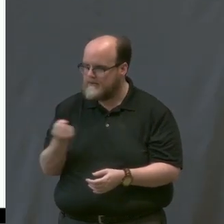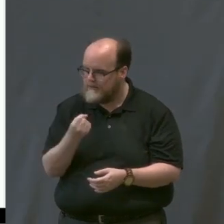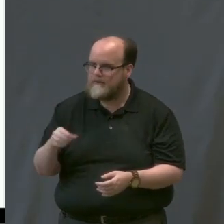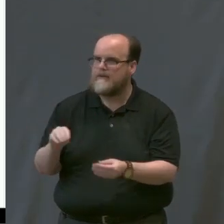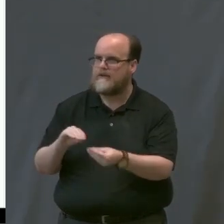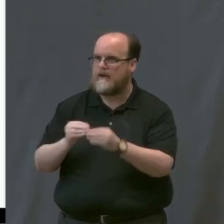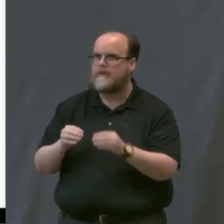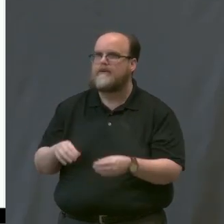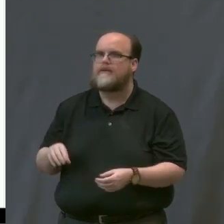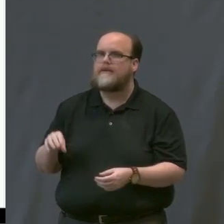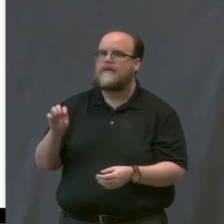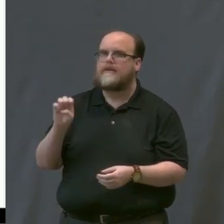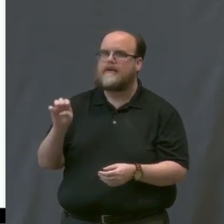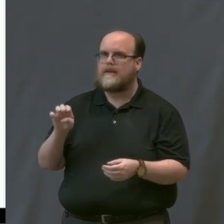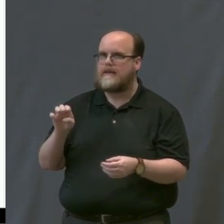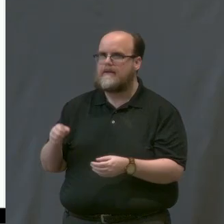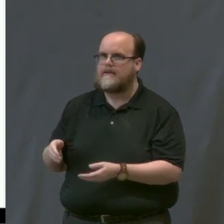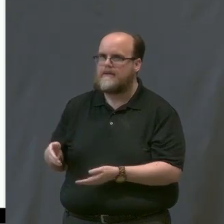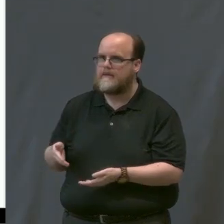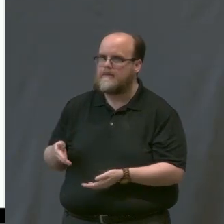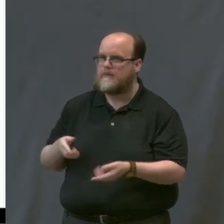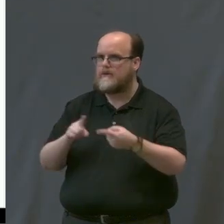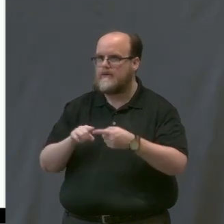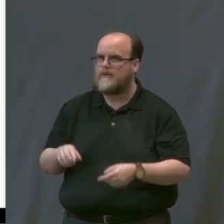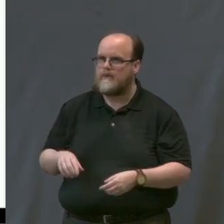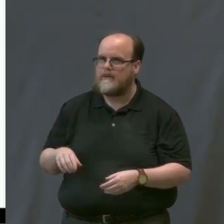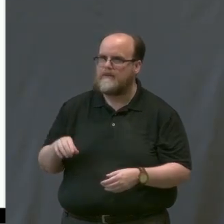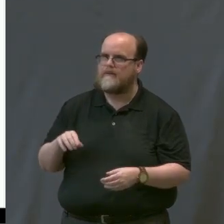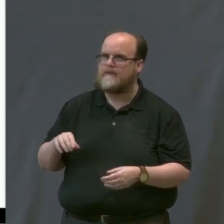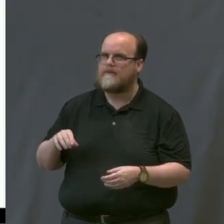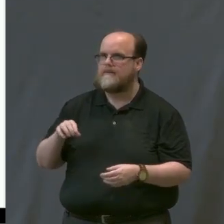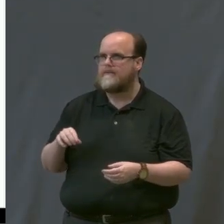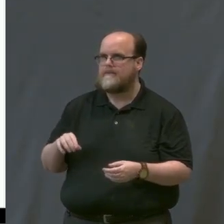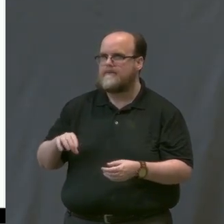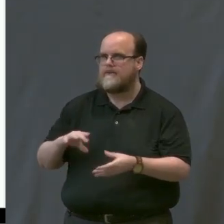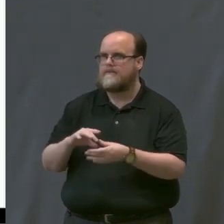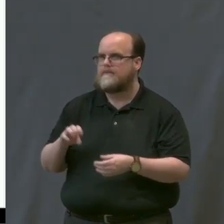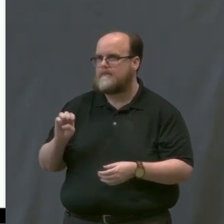The E will take you to the Englishman's commentary and concordance.